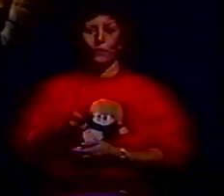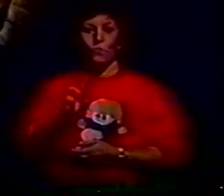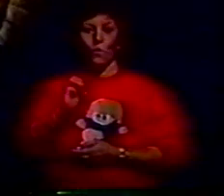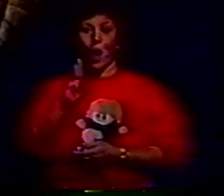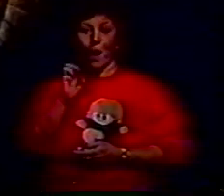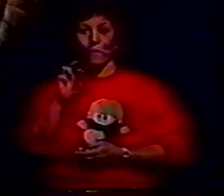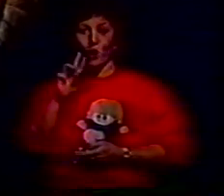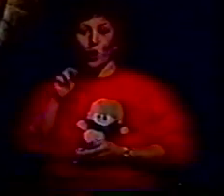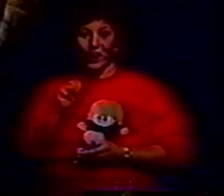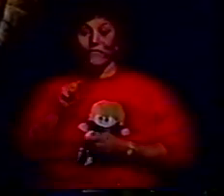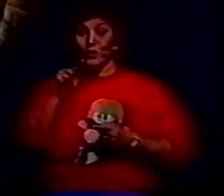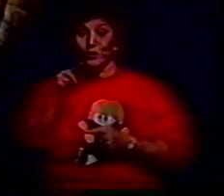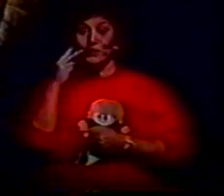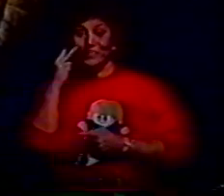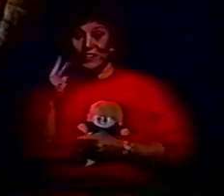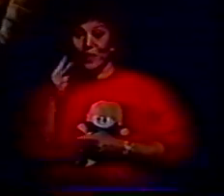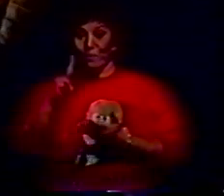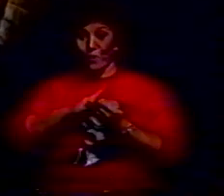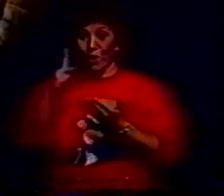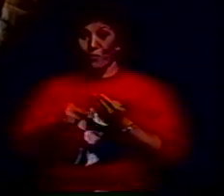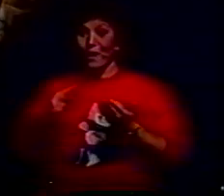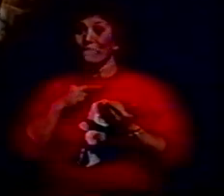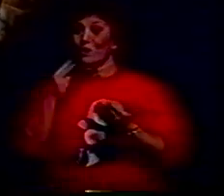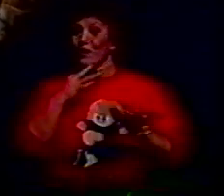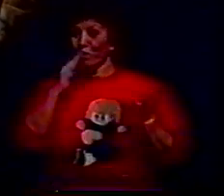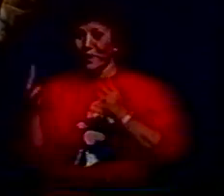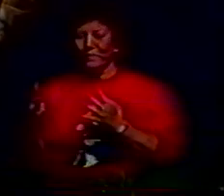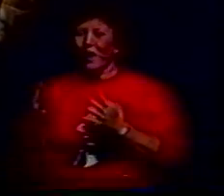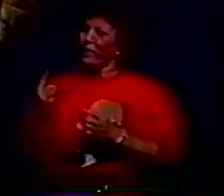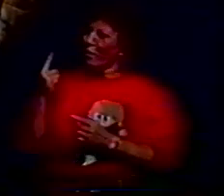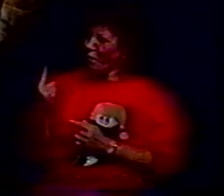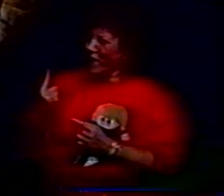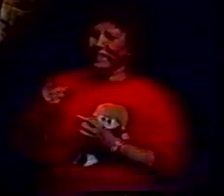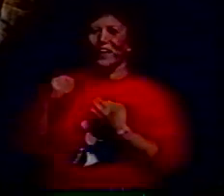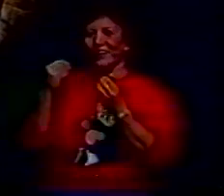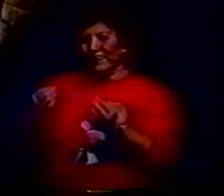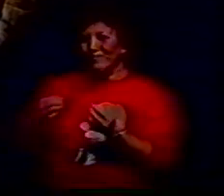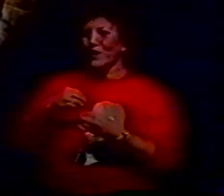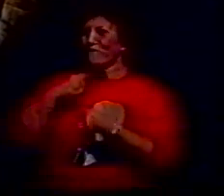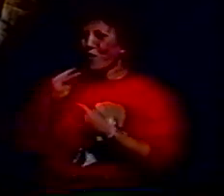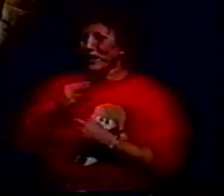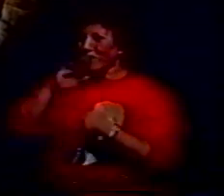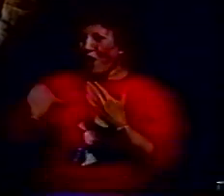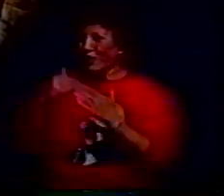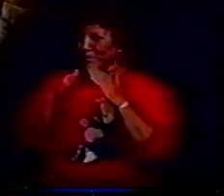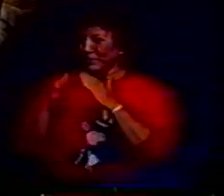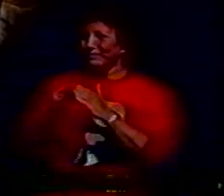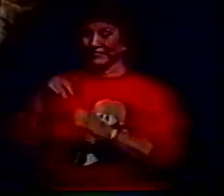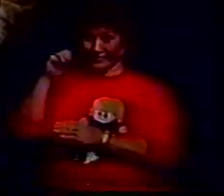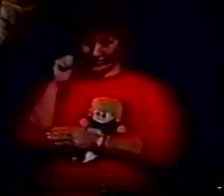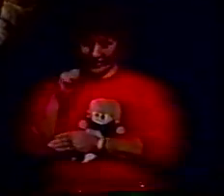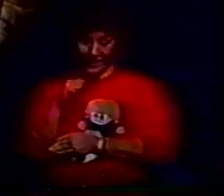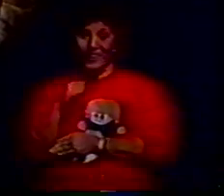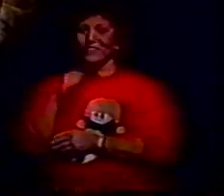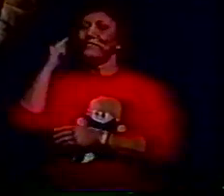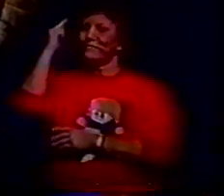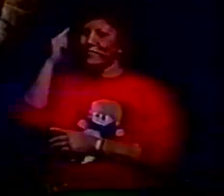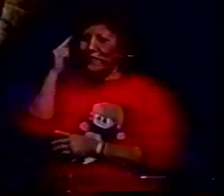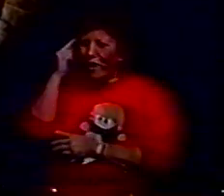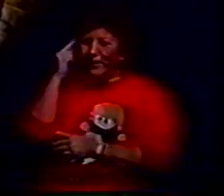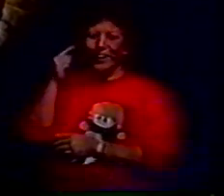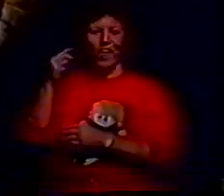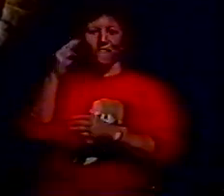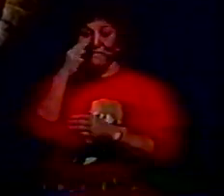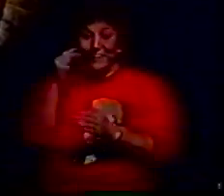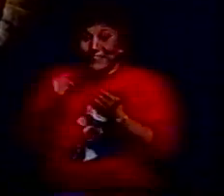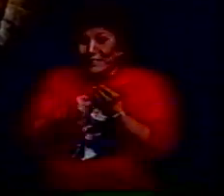Thank you. Robert, have you seen Voices of the Rainbow? You mean the one that gives a voice to everyone in the community? Yes. It's thought-provoking. It's entertaining. It's